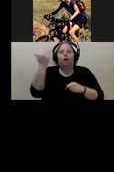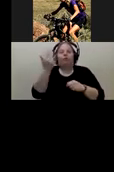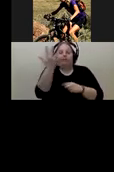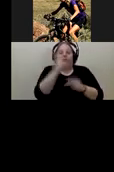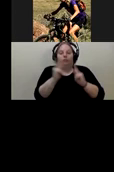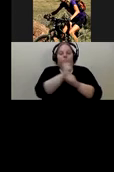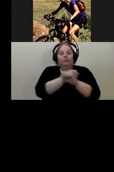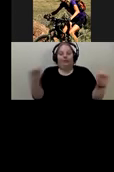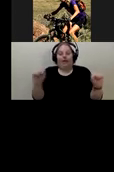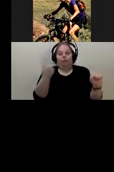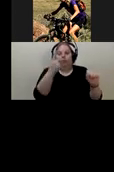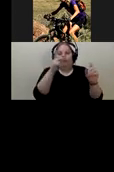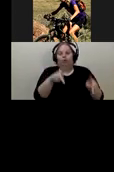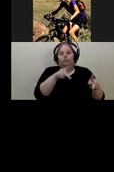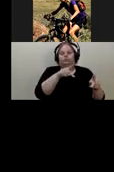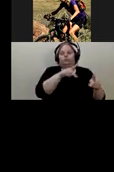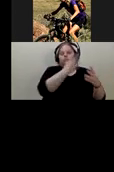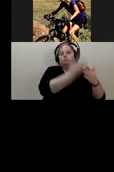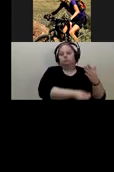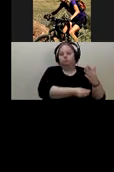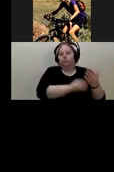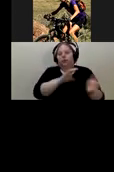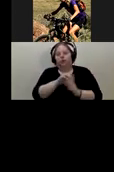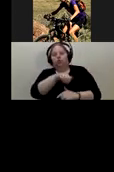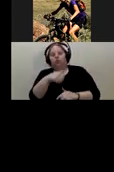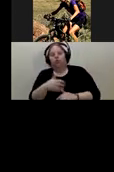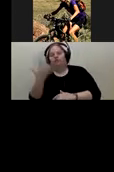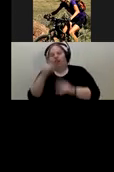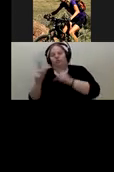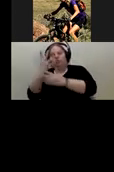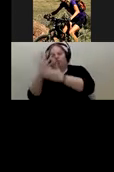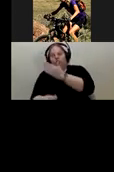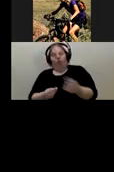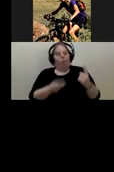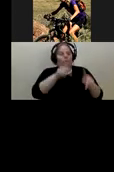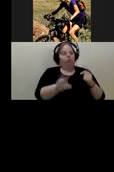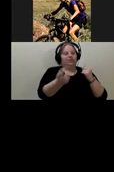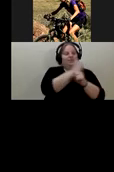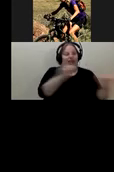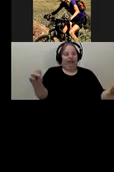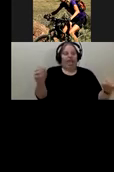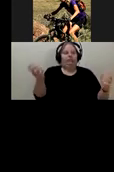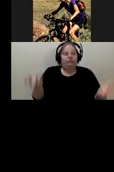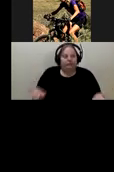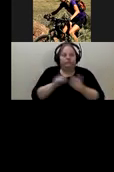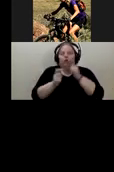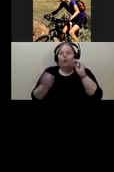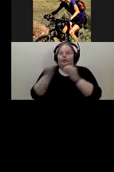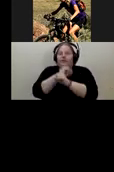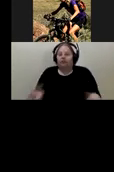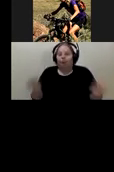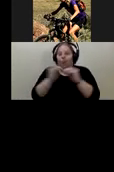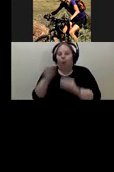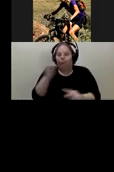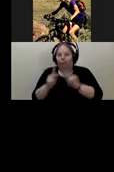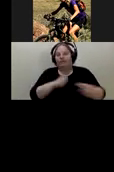and lose one than the other way around, right? So for the greater good, I'm going to pull the lever. I'm going to save five people. It's